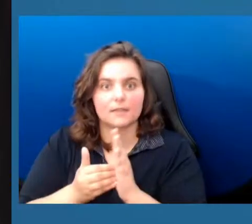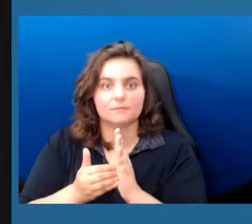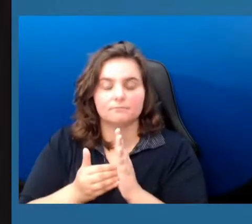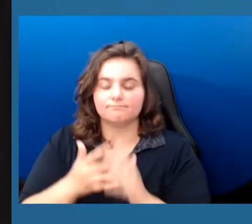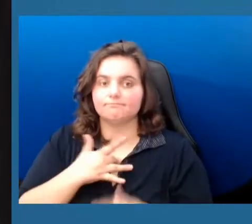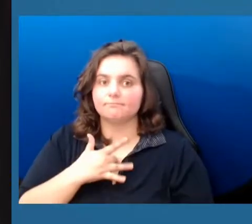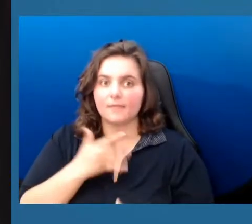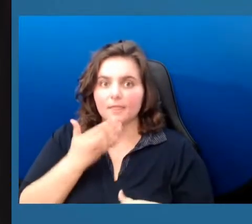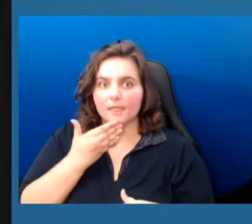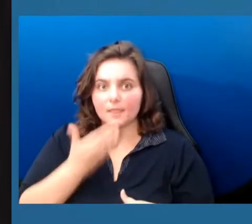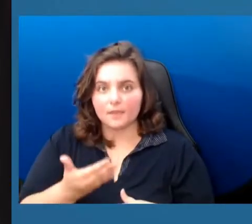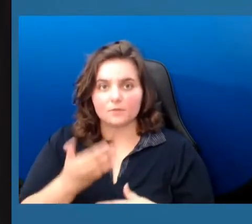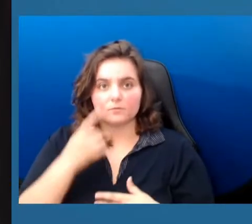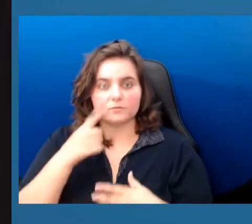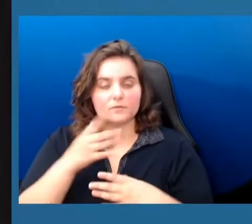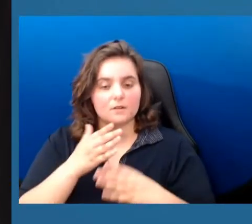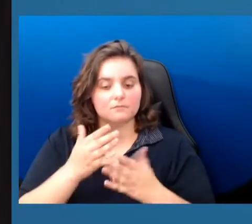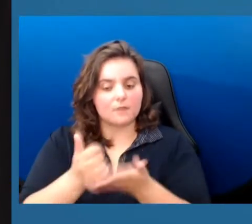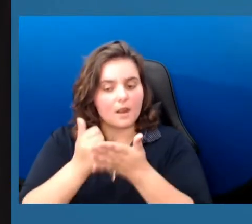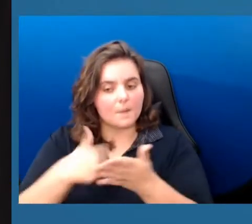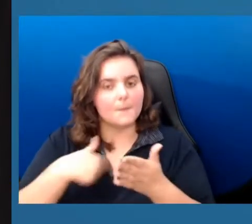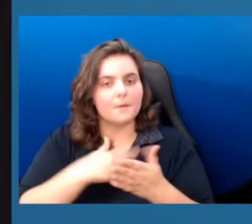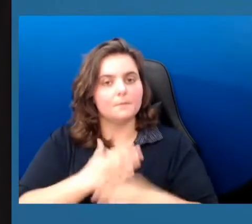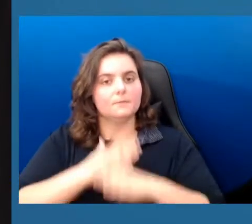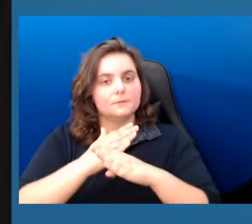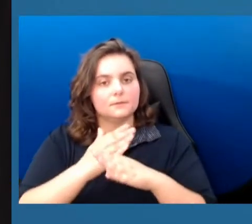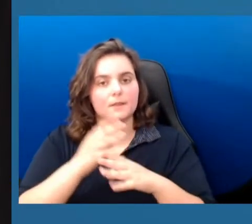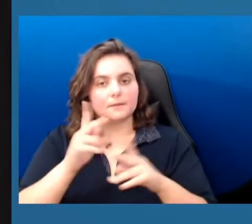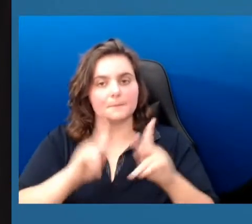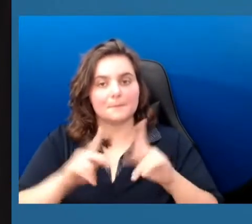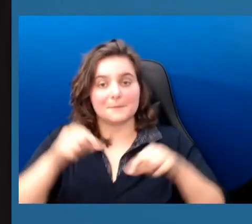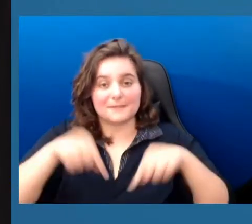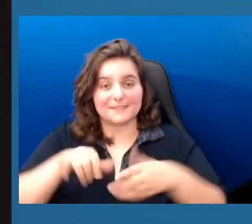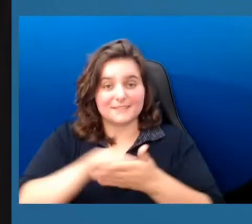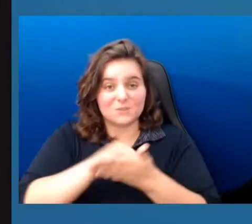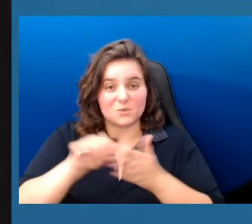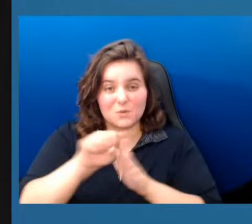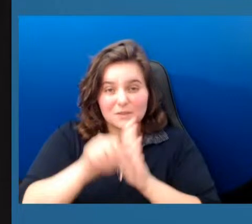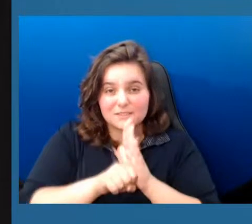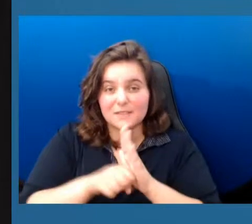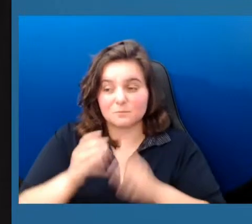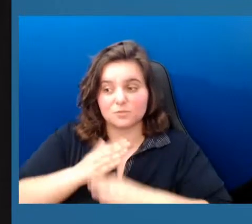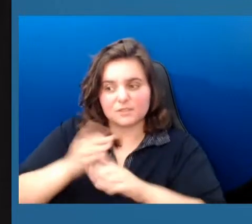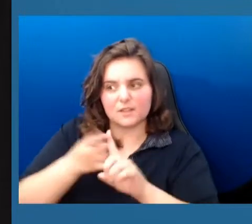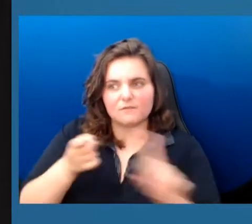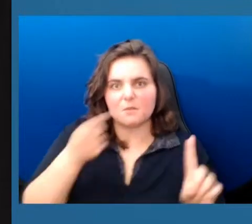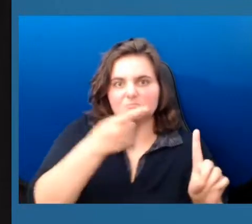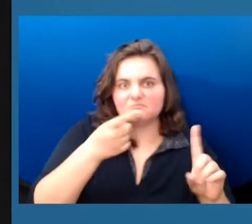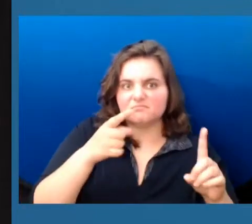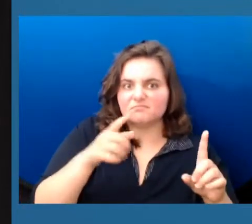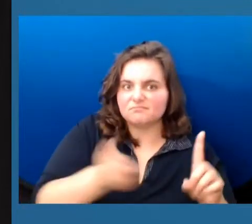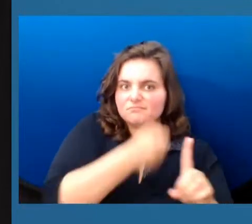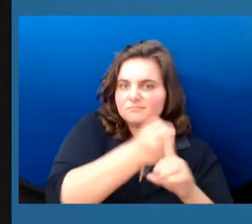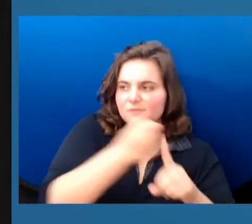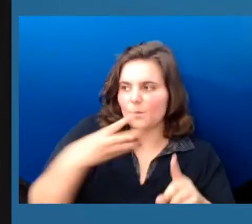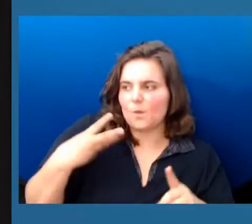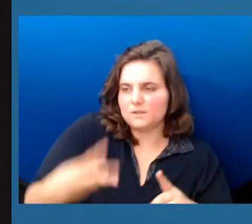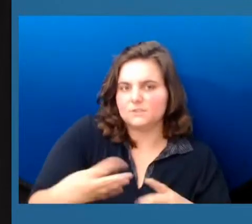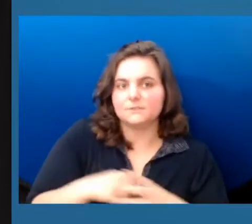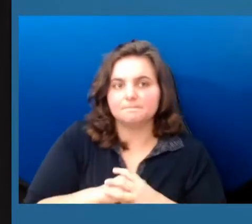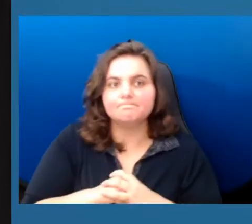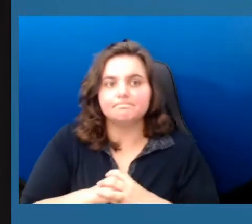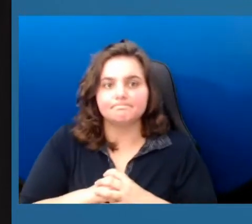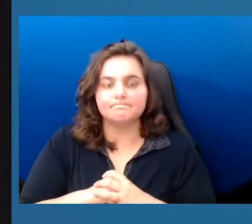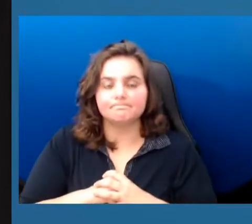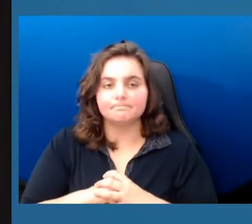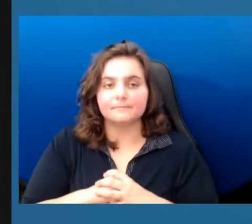the working people of this state from what's gone on in Washington. Thank you for that. And I thank you on behalf of the 2.5 million